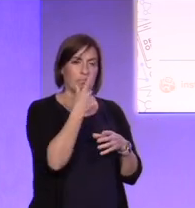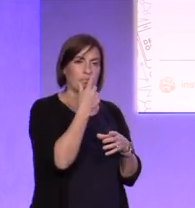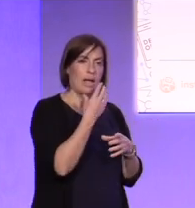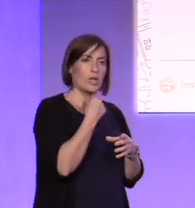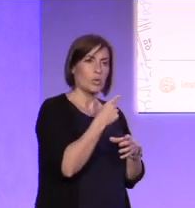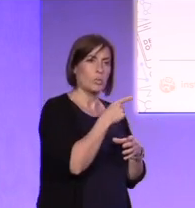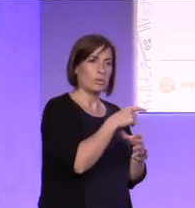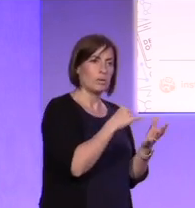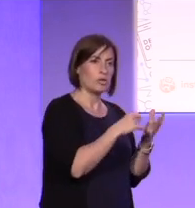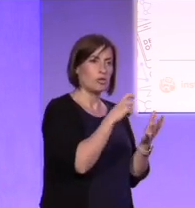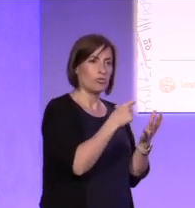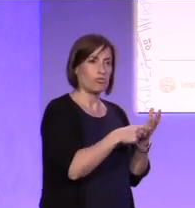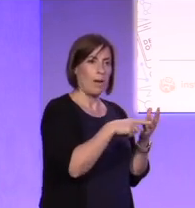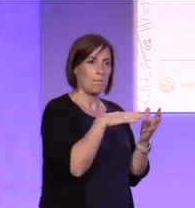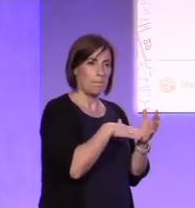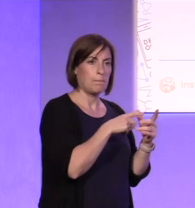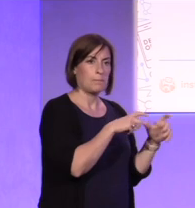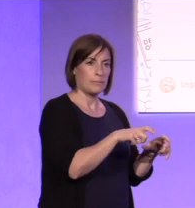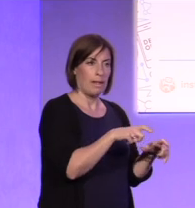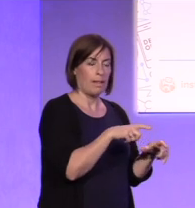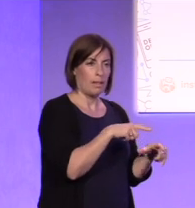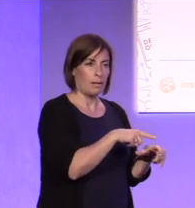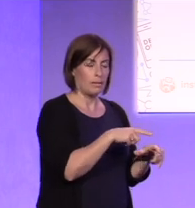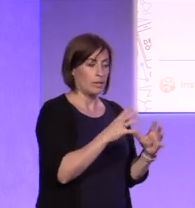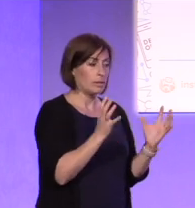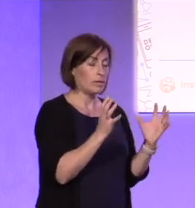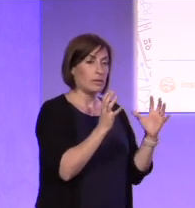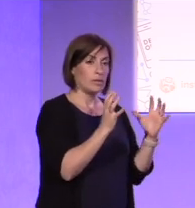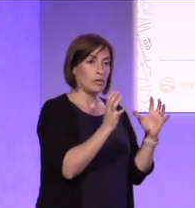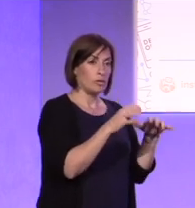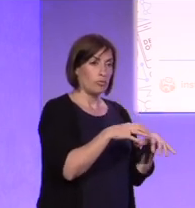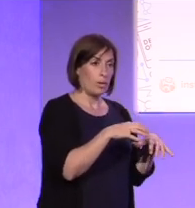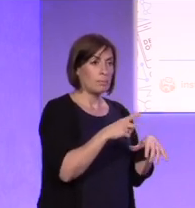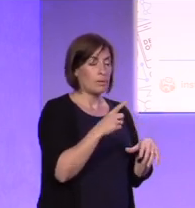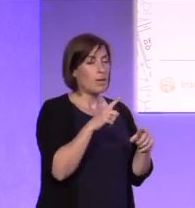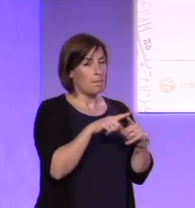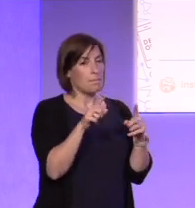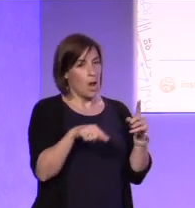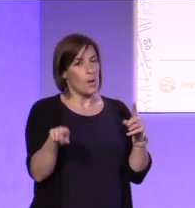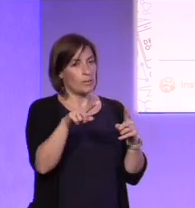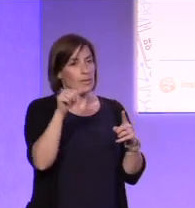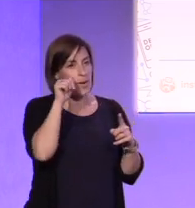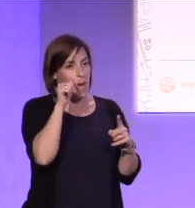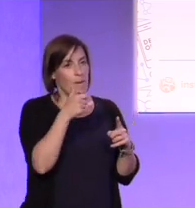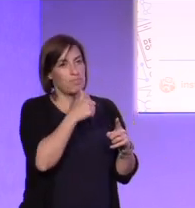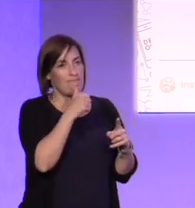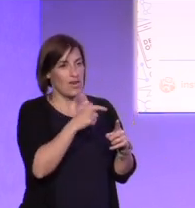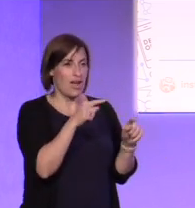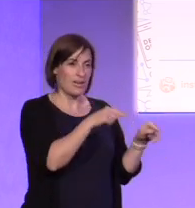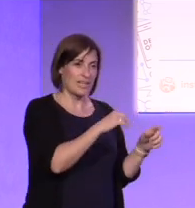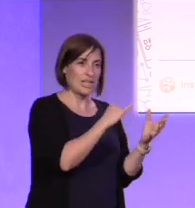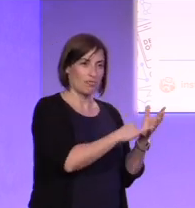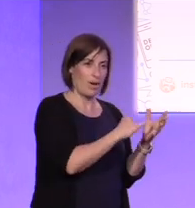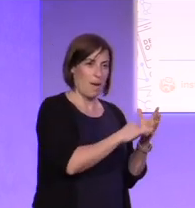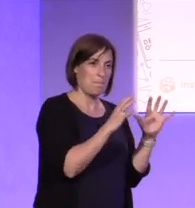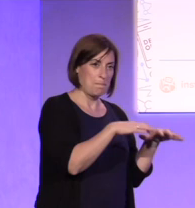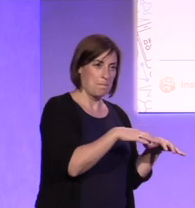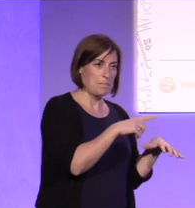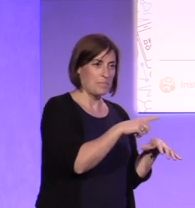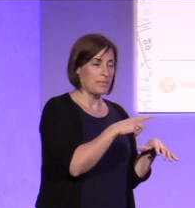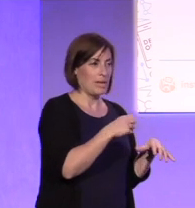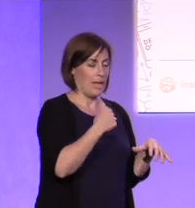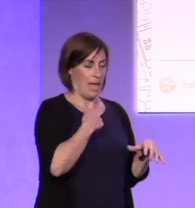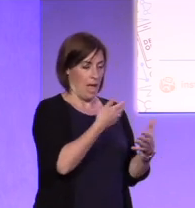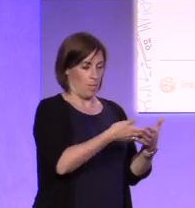best things that Scrum did, and it's the reason why 8 out of 10 cats prefer Scrum, Is it changed the language by which we refer